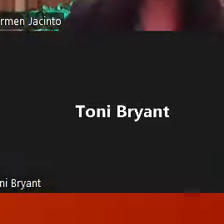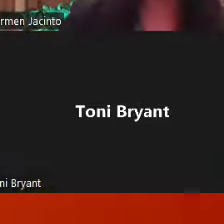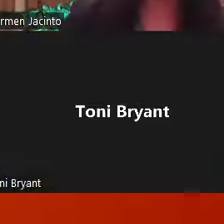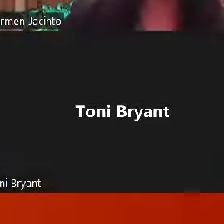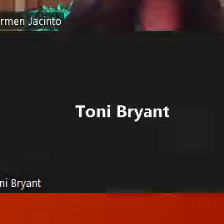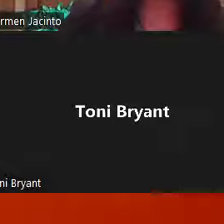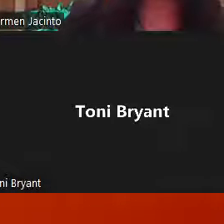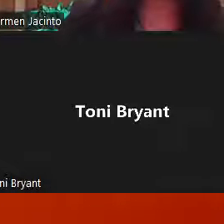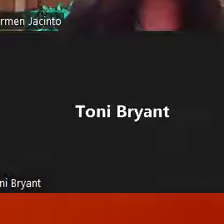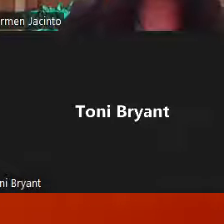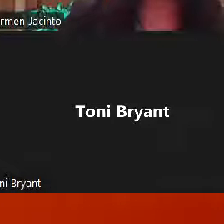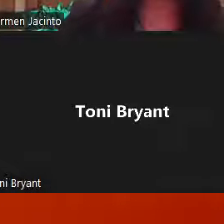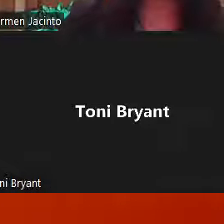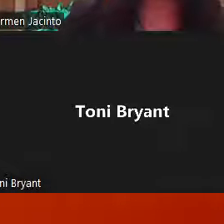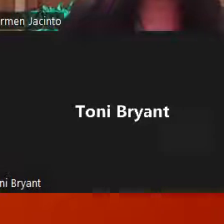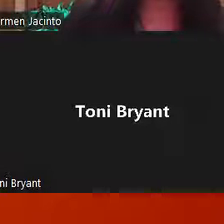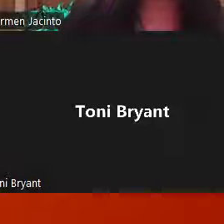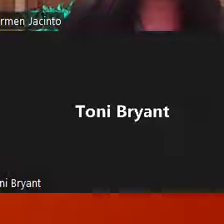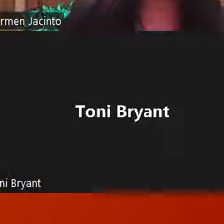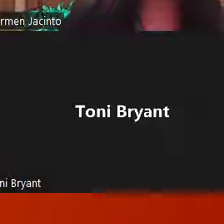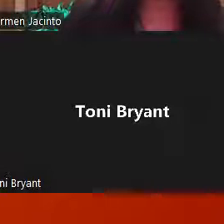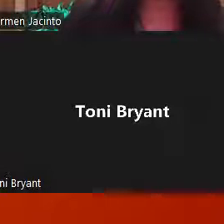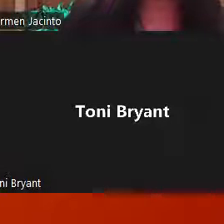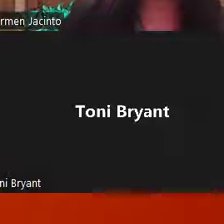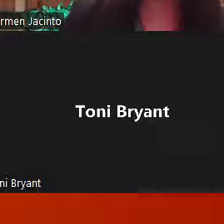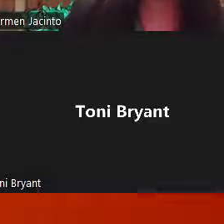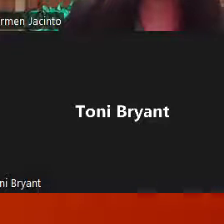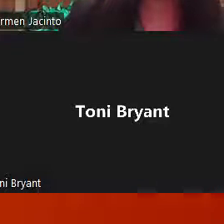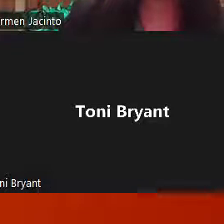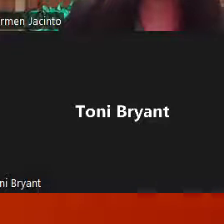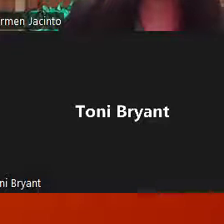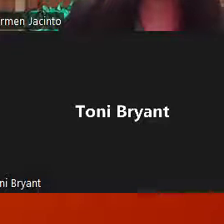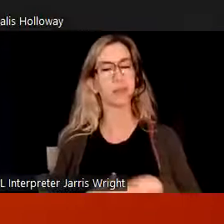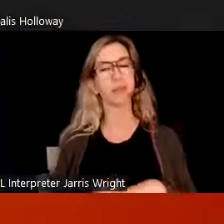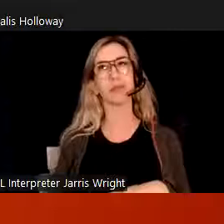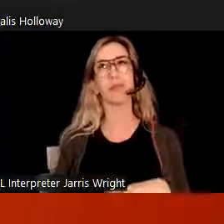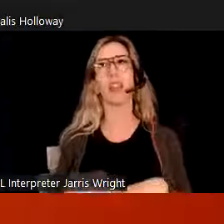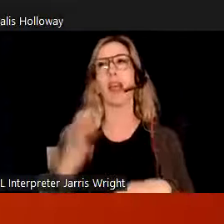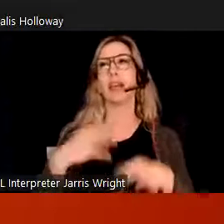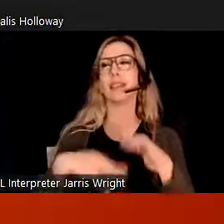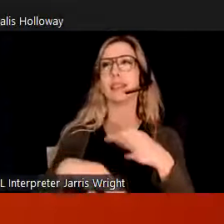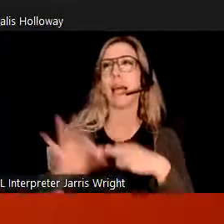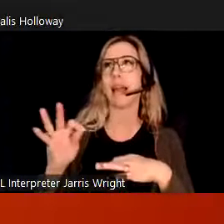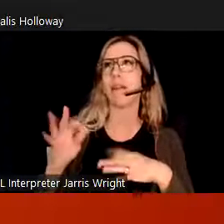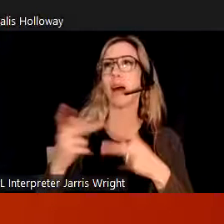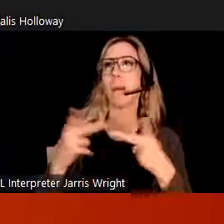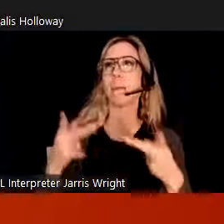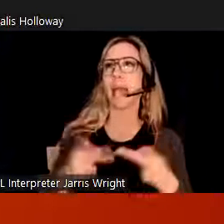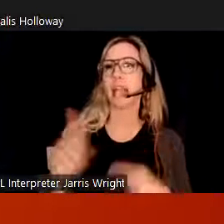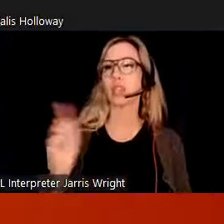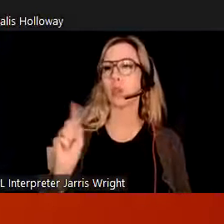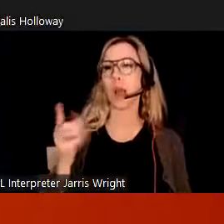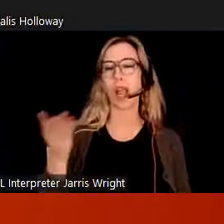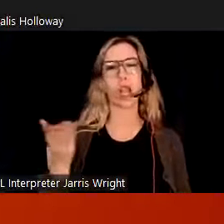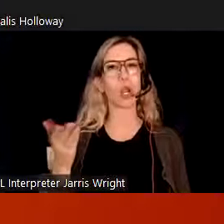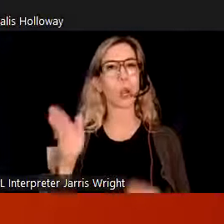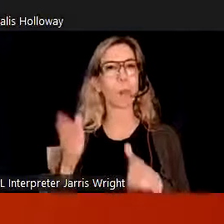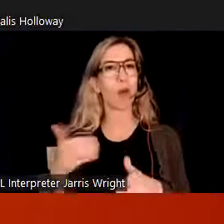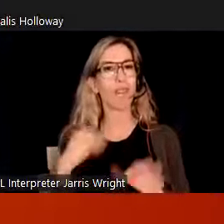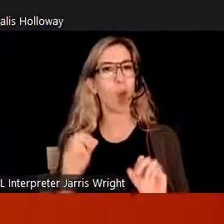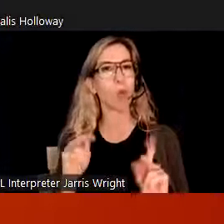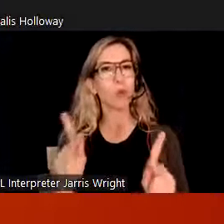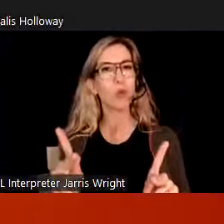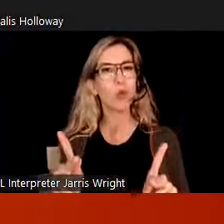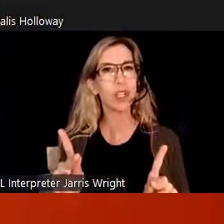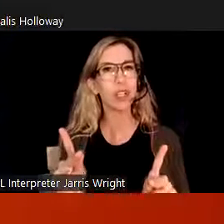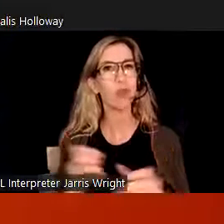as punishment rather than a place where people can expand on their skills and develop lifelong